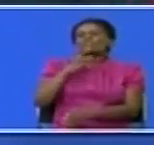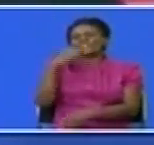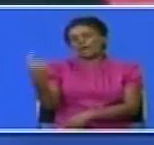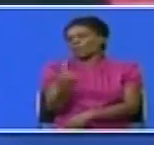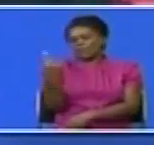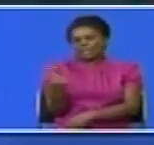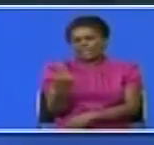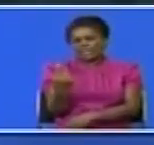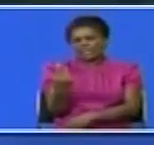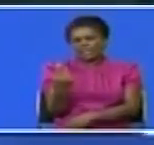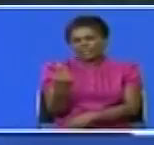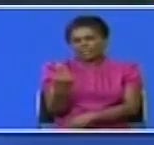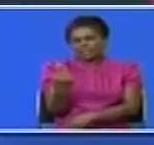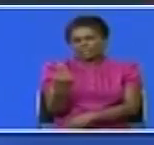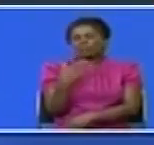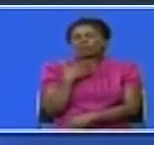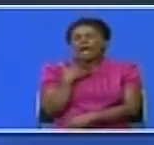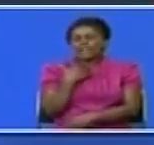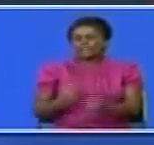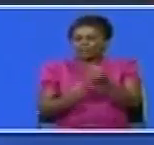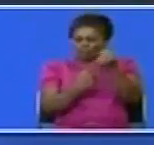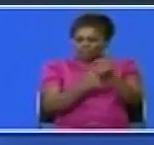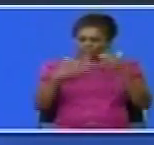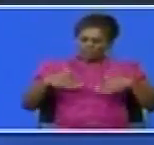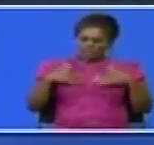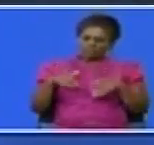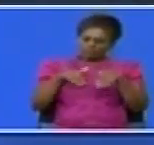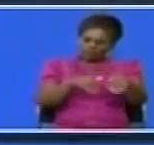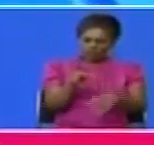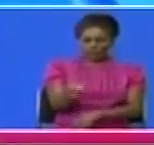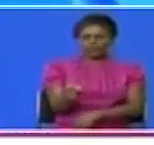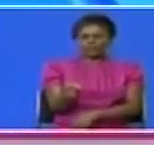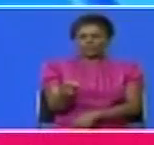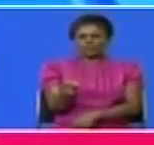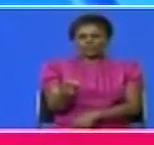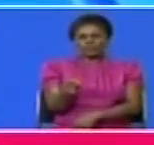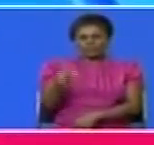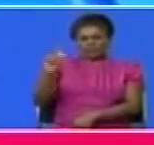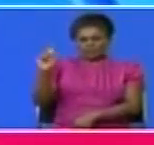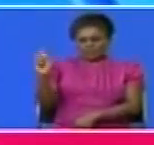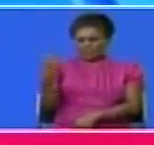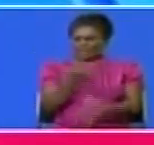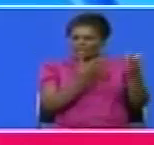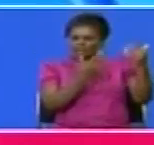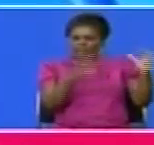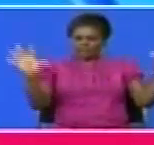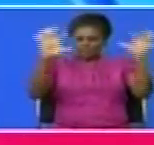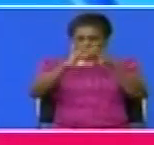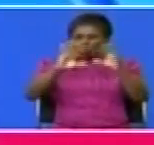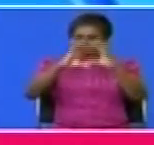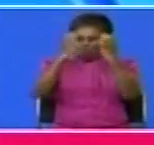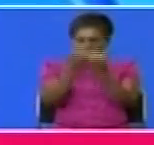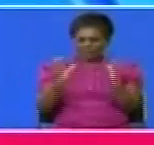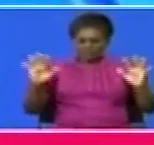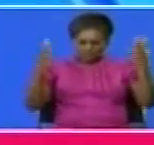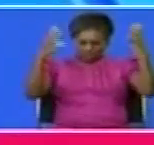na entourage kubwa hapa kitafuta pale utachimba bowo. Kenya was expected to join the rest of the world in marking